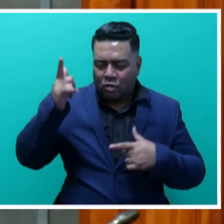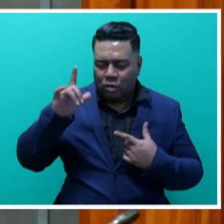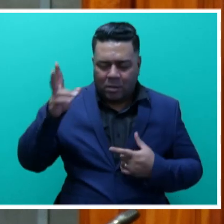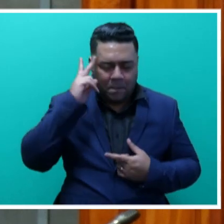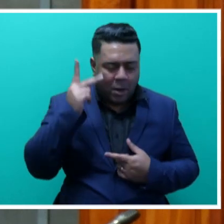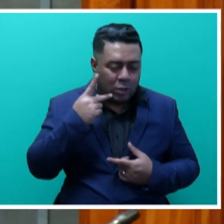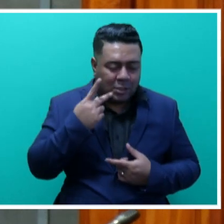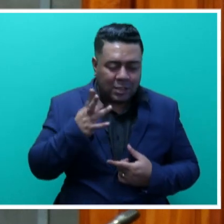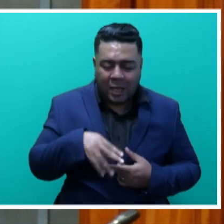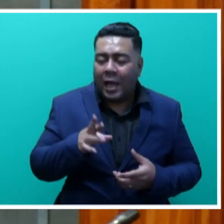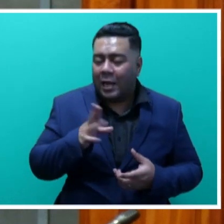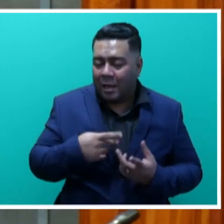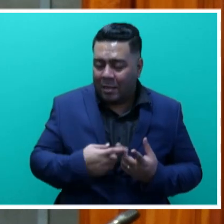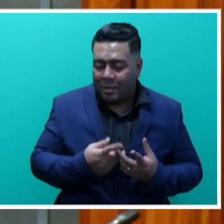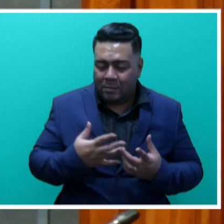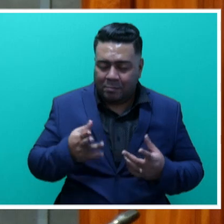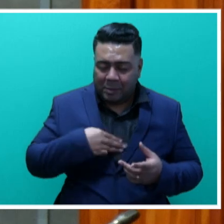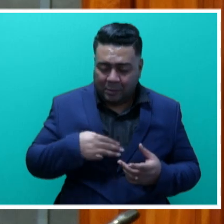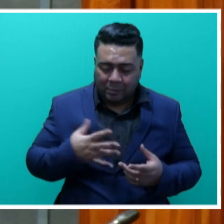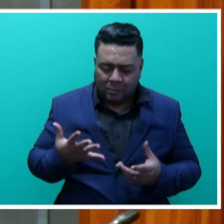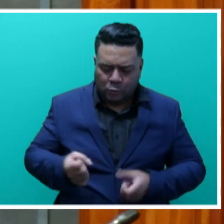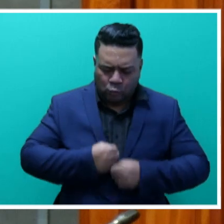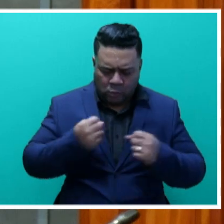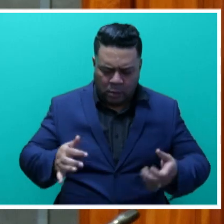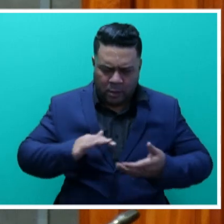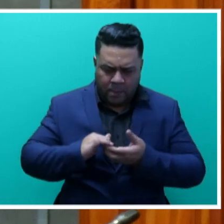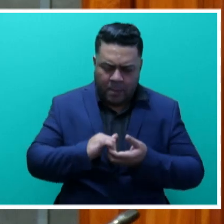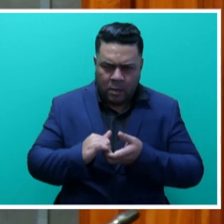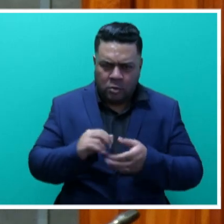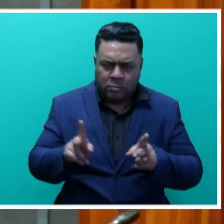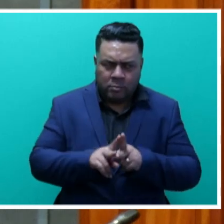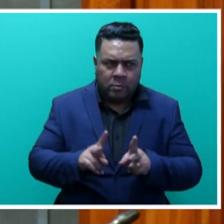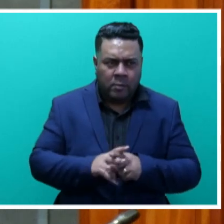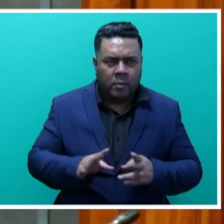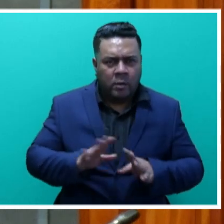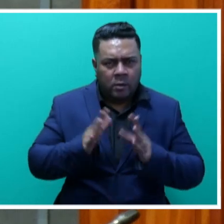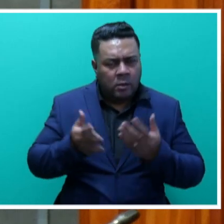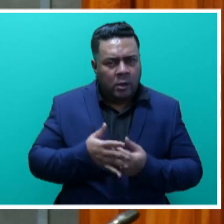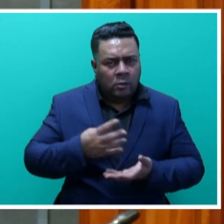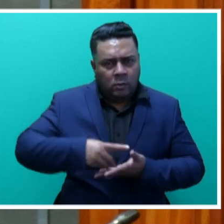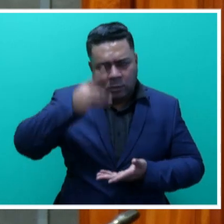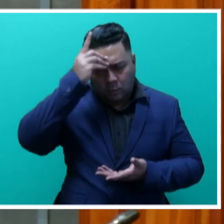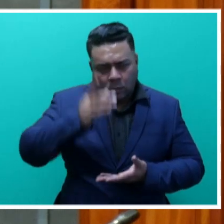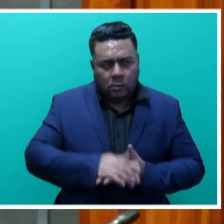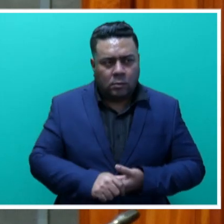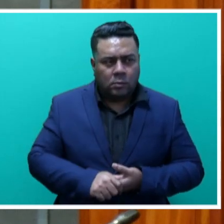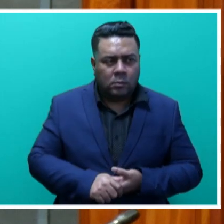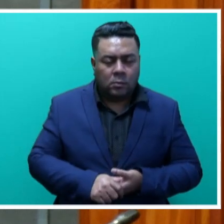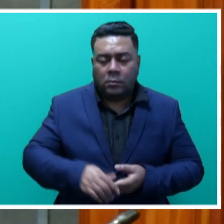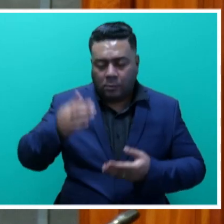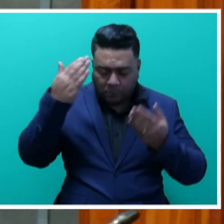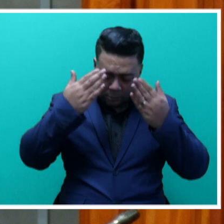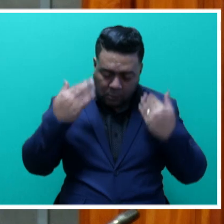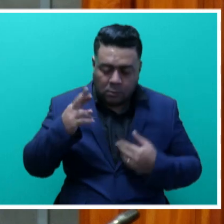parents, and relevant stakeholders to strengthen collaboration in early childhood holistic education. Mr. Speaker, sir,